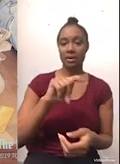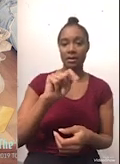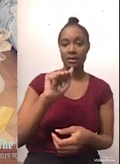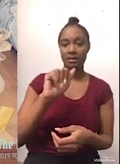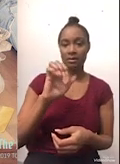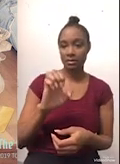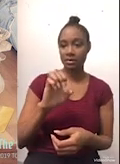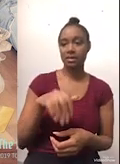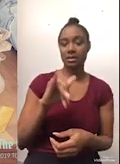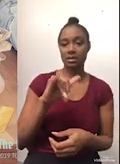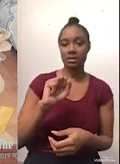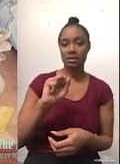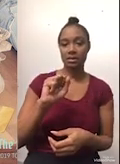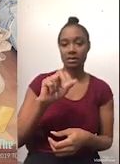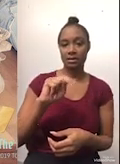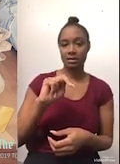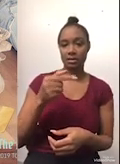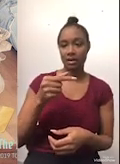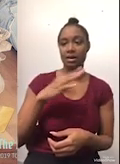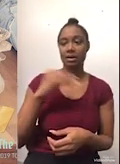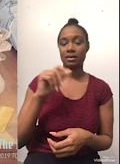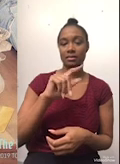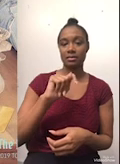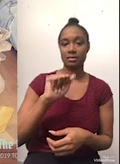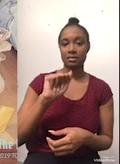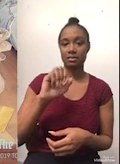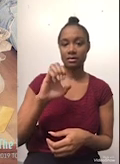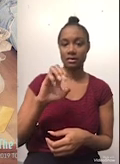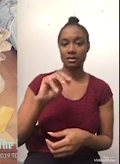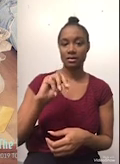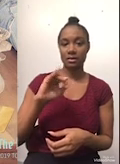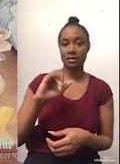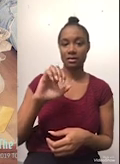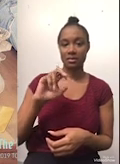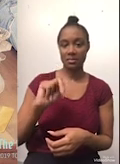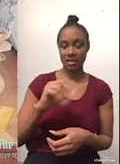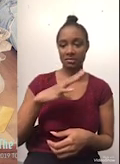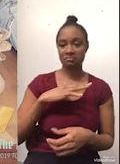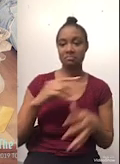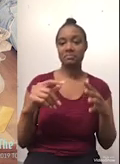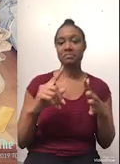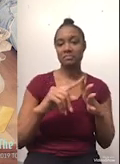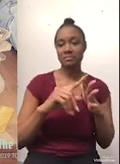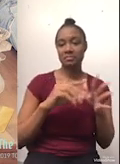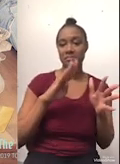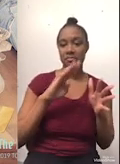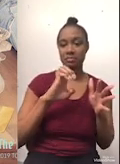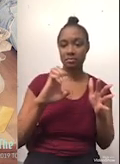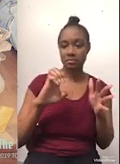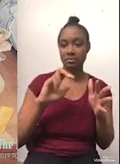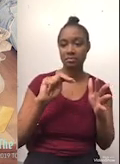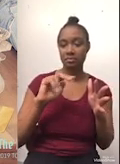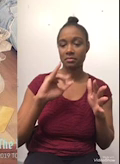Khun, Benzino, Big Bang and Drake. Kogiel, Justin Bieber. Wei,